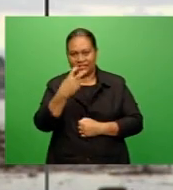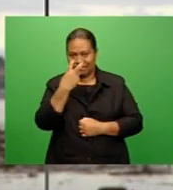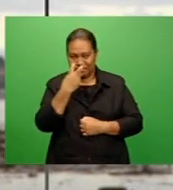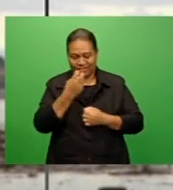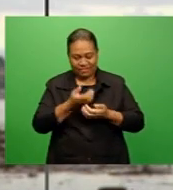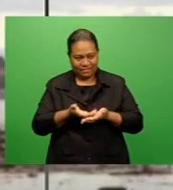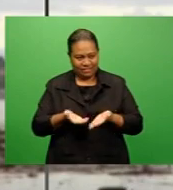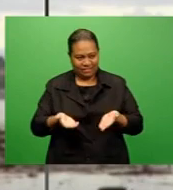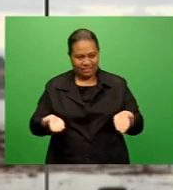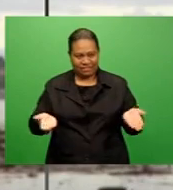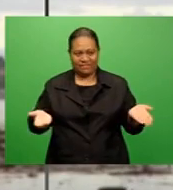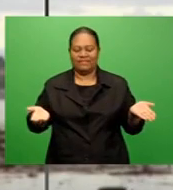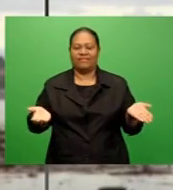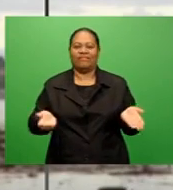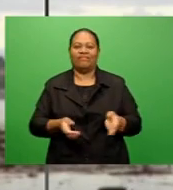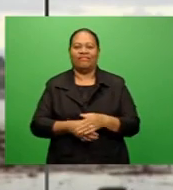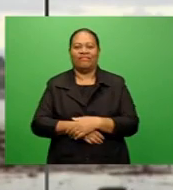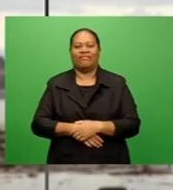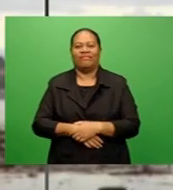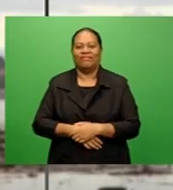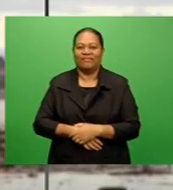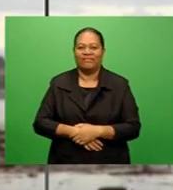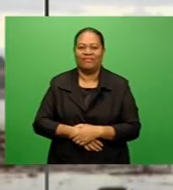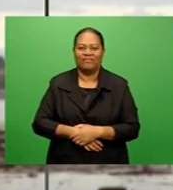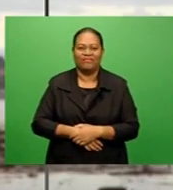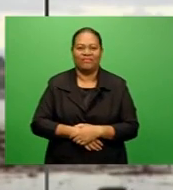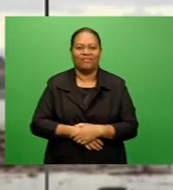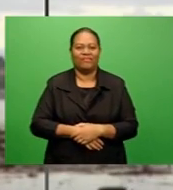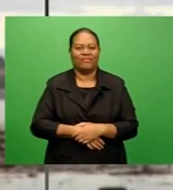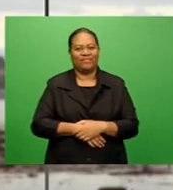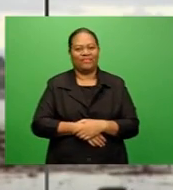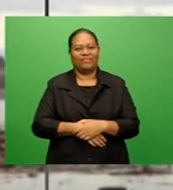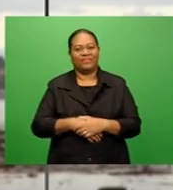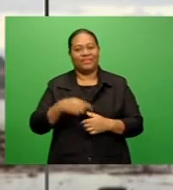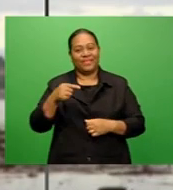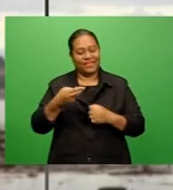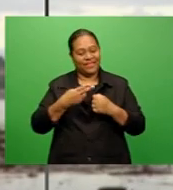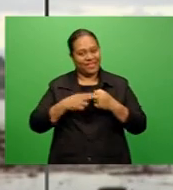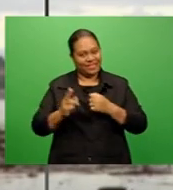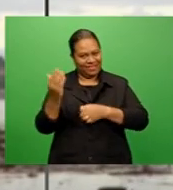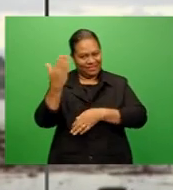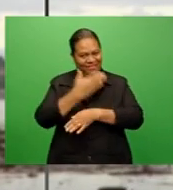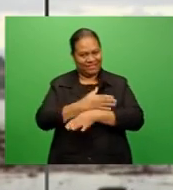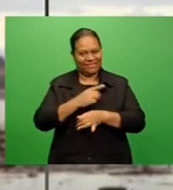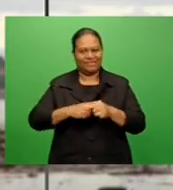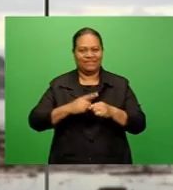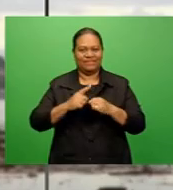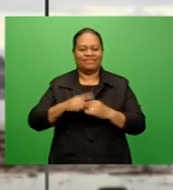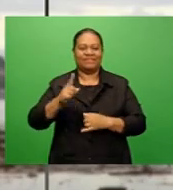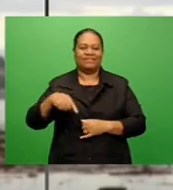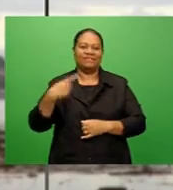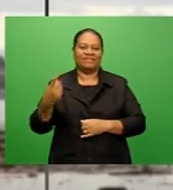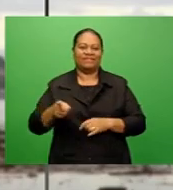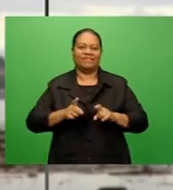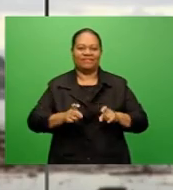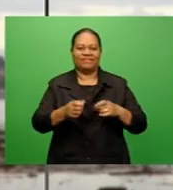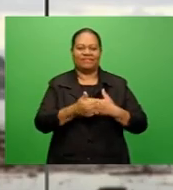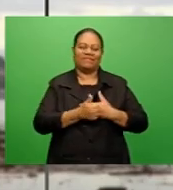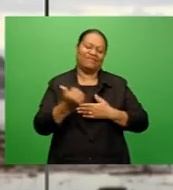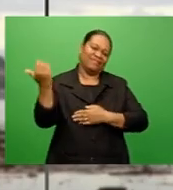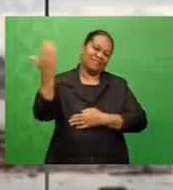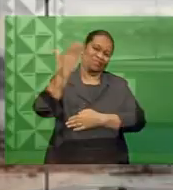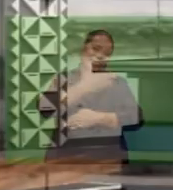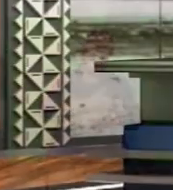fbcnews@fbc.com.fj or share it with us via our Facebook and Twitter accounts. That's your news for tonight. Until tomorrow, keep safe and good